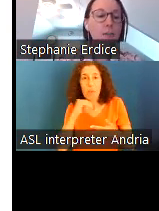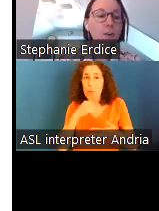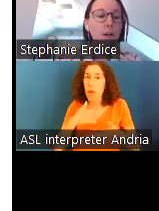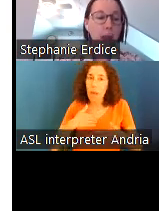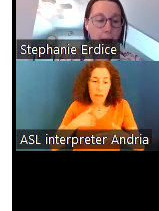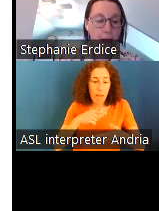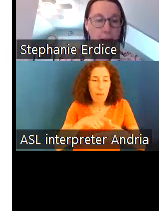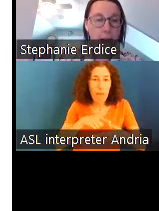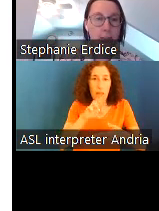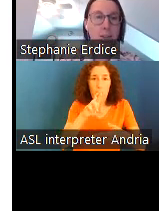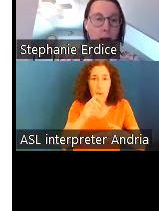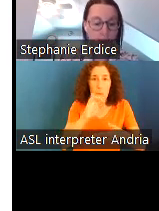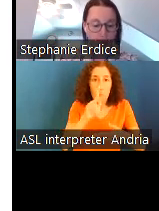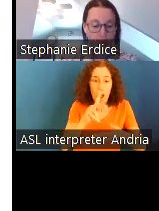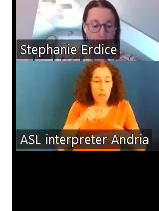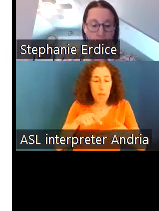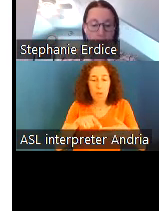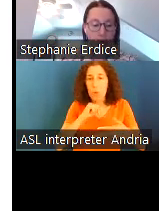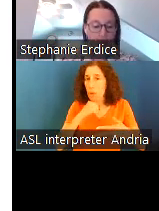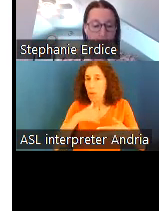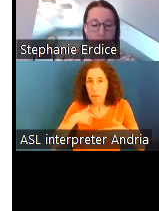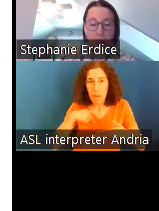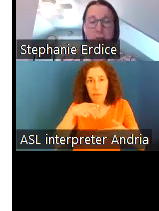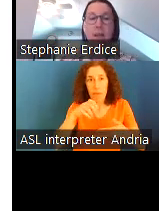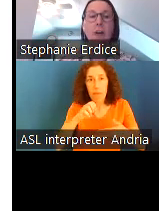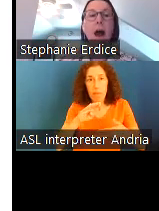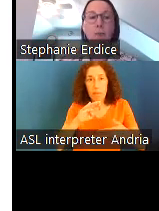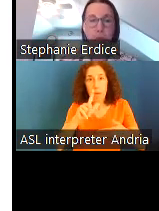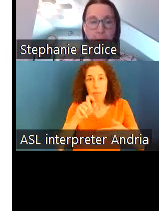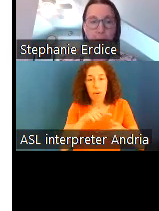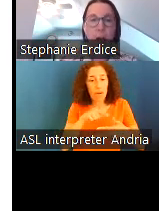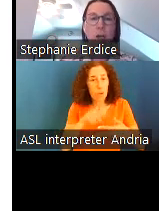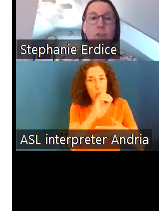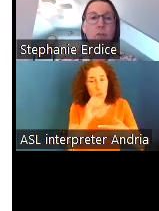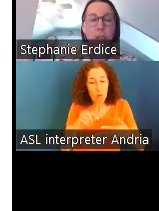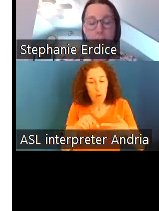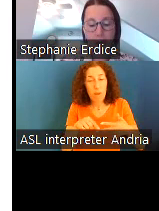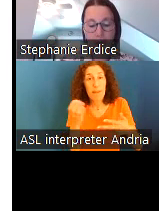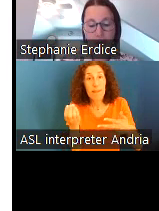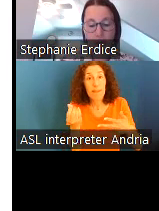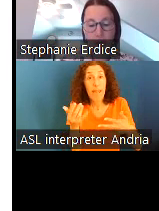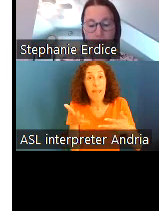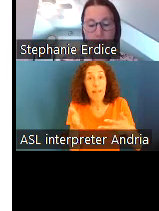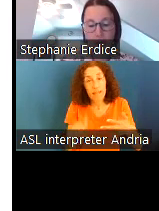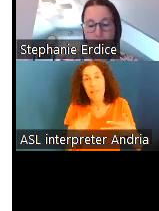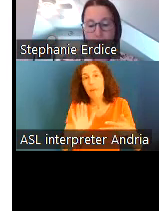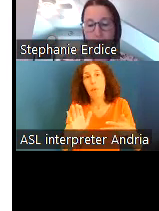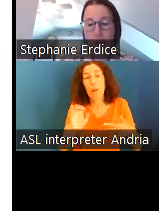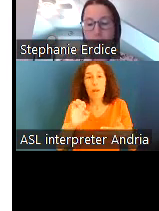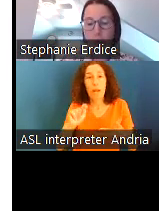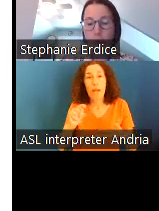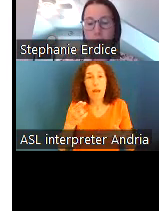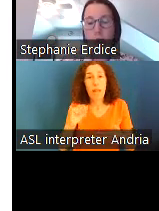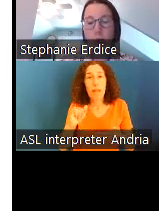So let's look at some of the professional ethics that are out there. So these ethics are based